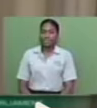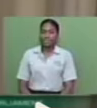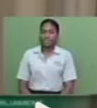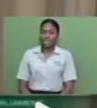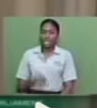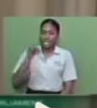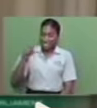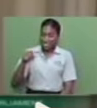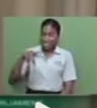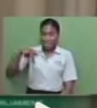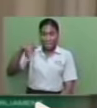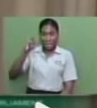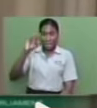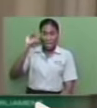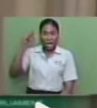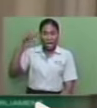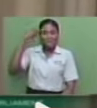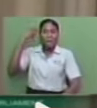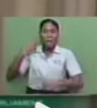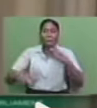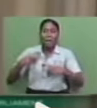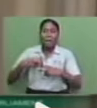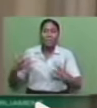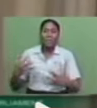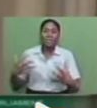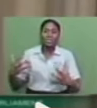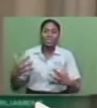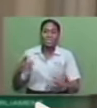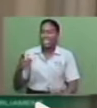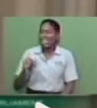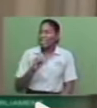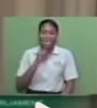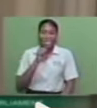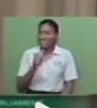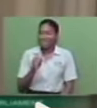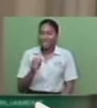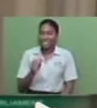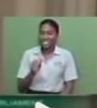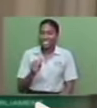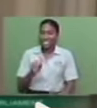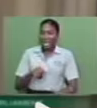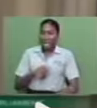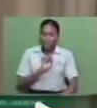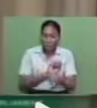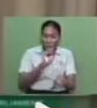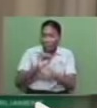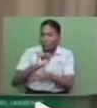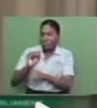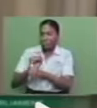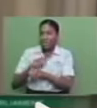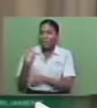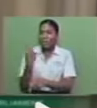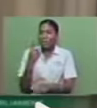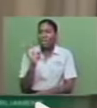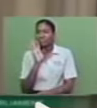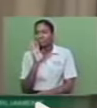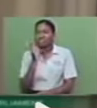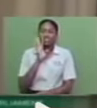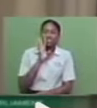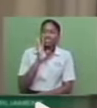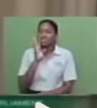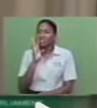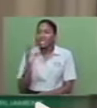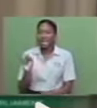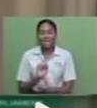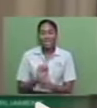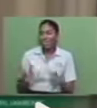government, is they have an implementation deficit. They have a delivery deficit. So talk is